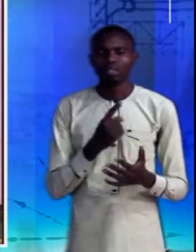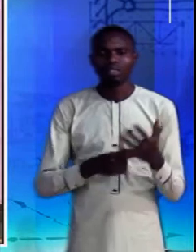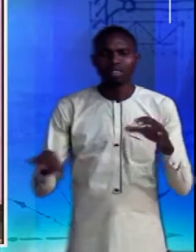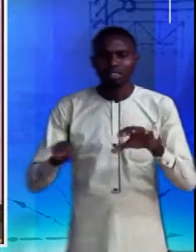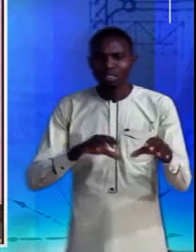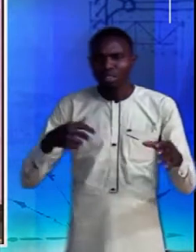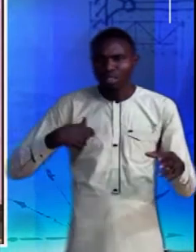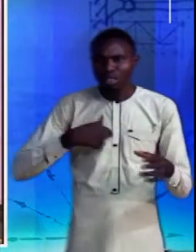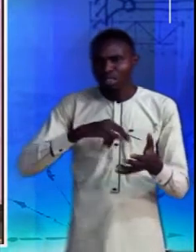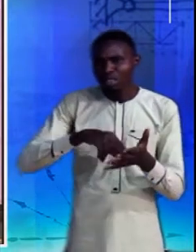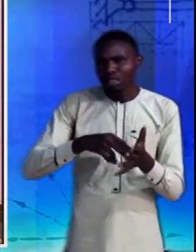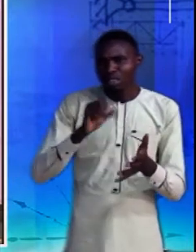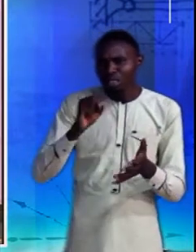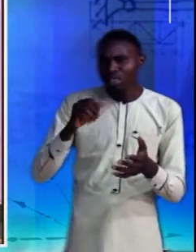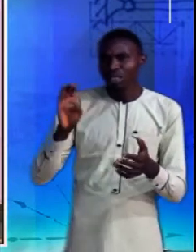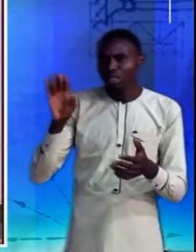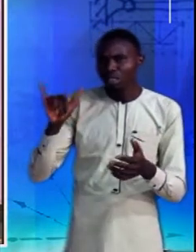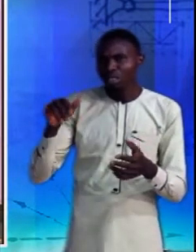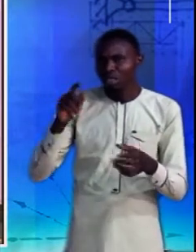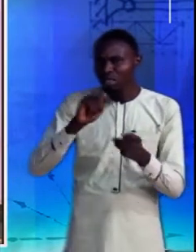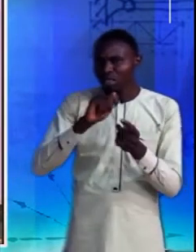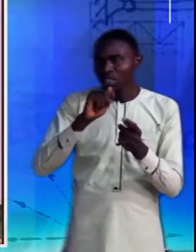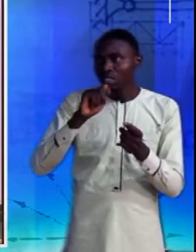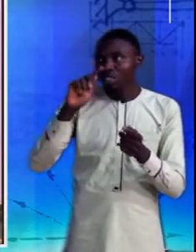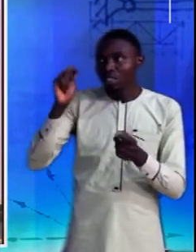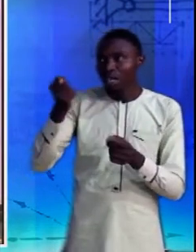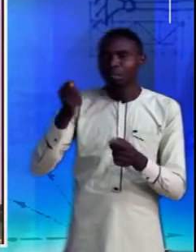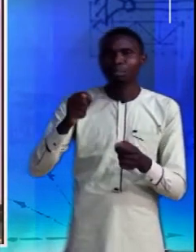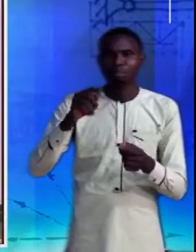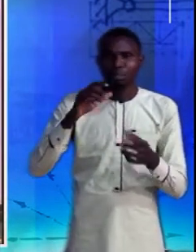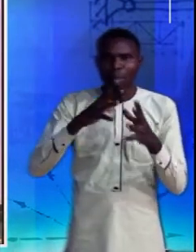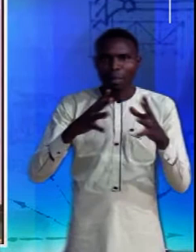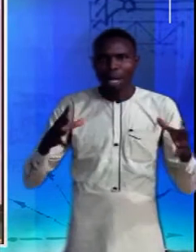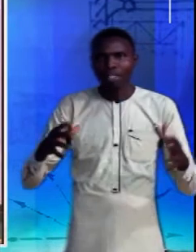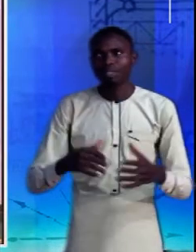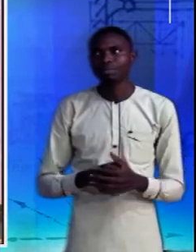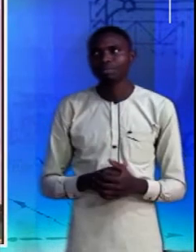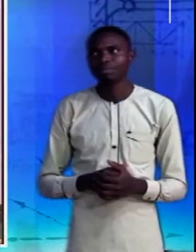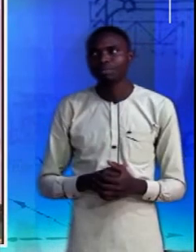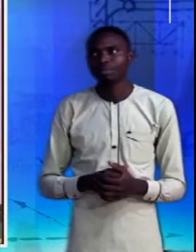Then today we are going to look at